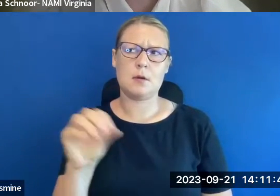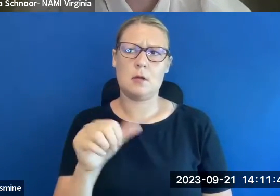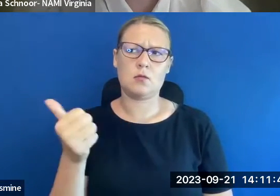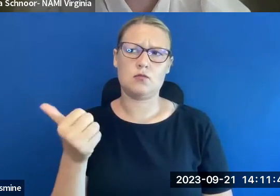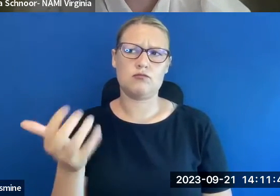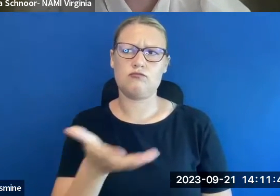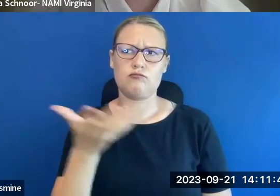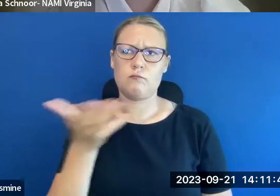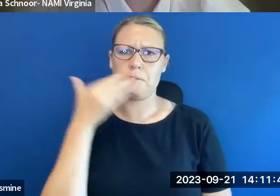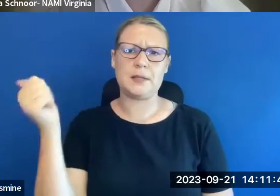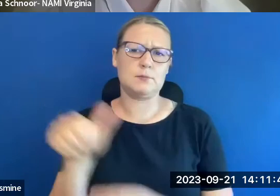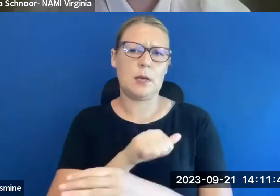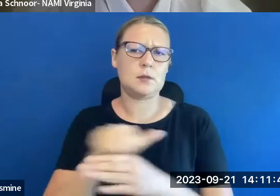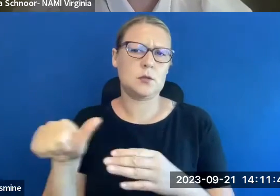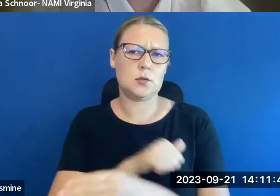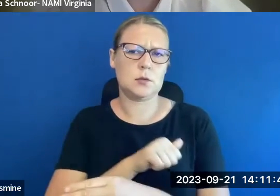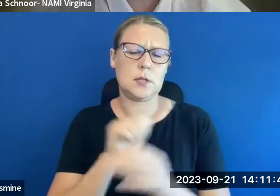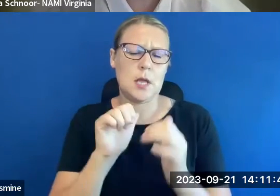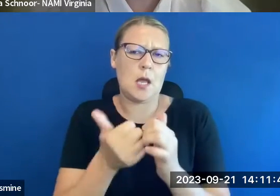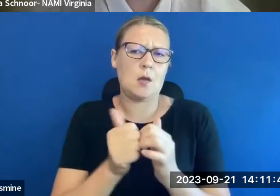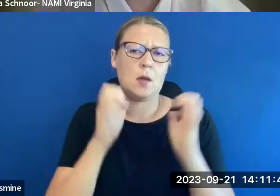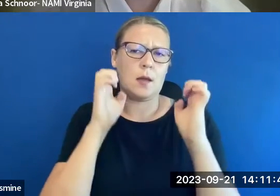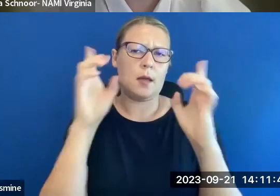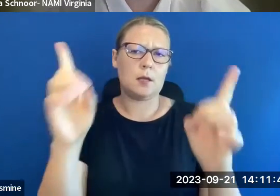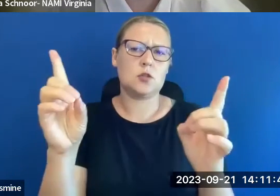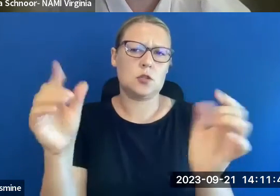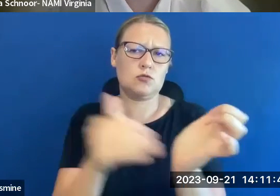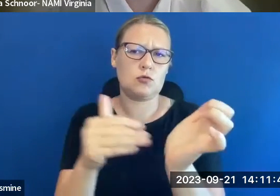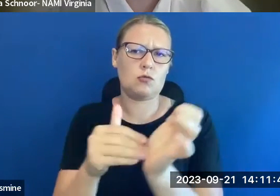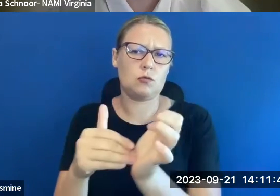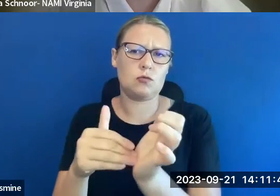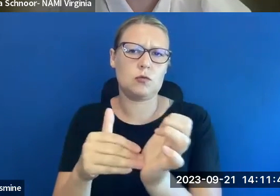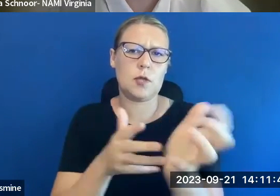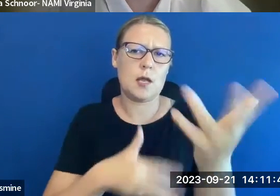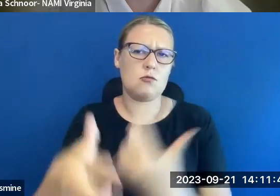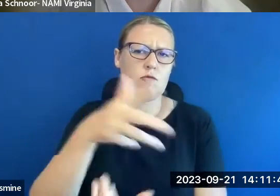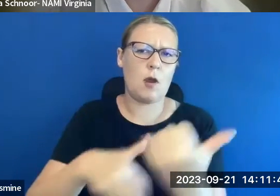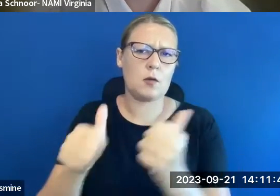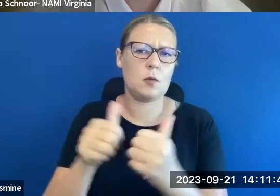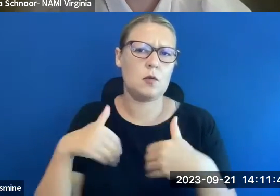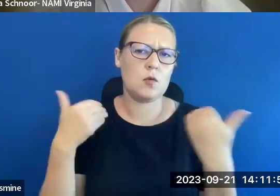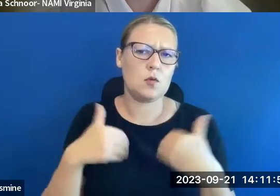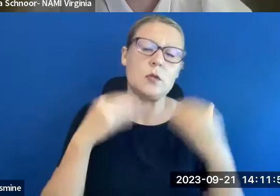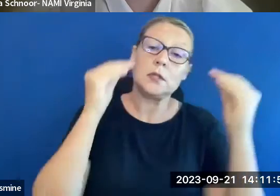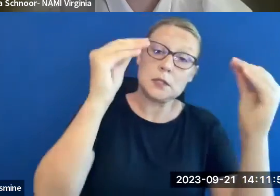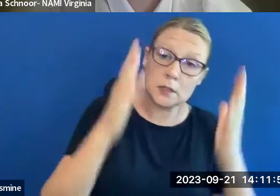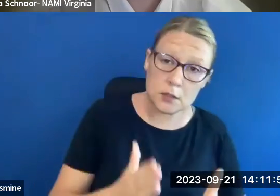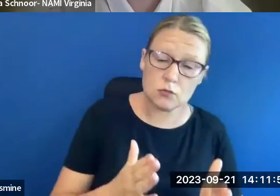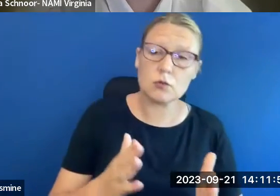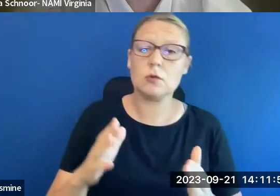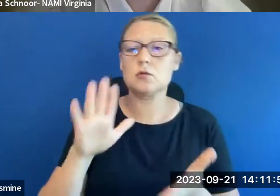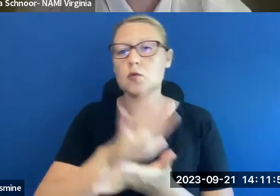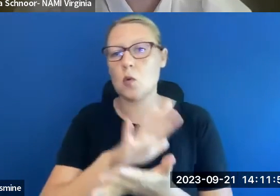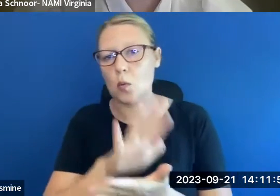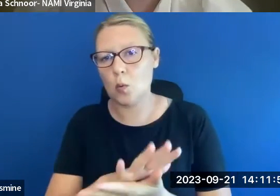how best practices? How can we educate providers who interact with youth, people like teachers or administrators in the schools or